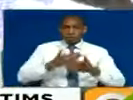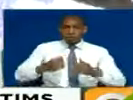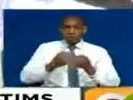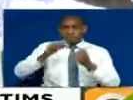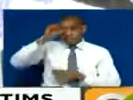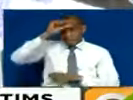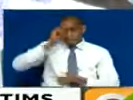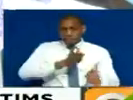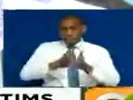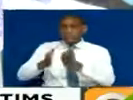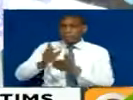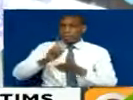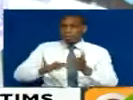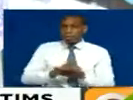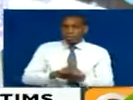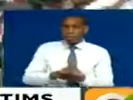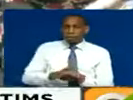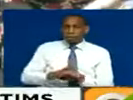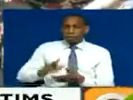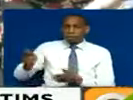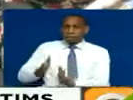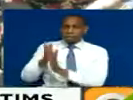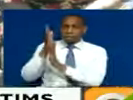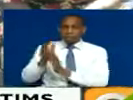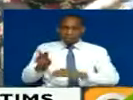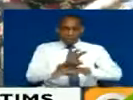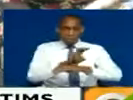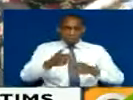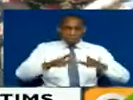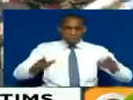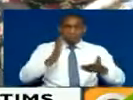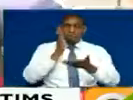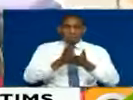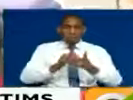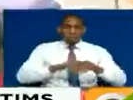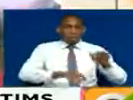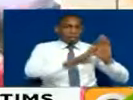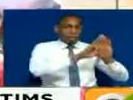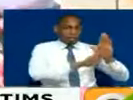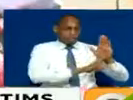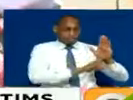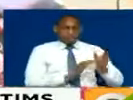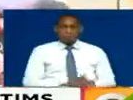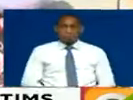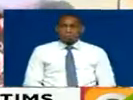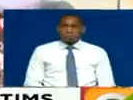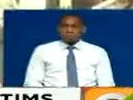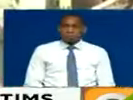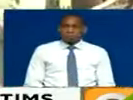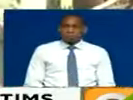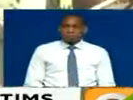the government is planning to have the Kenya Coast Guard to patrol the lake to ensure compliance with safety measures.